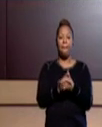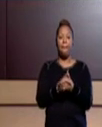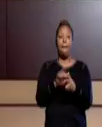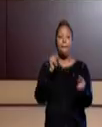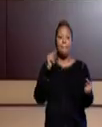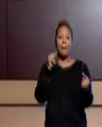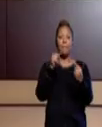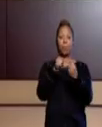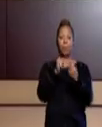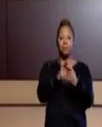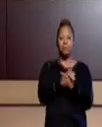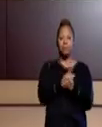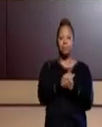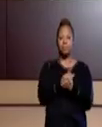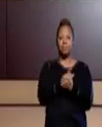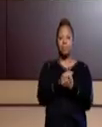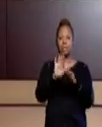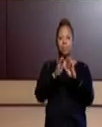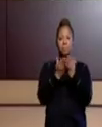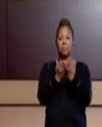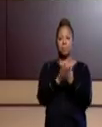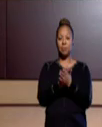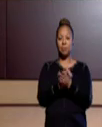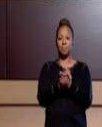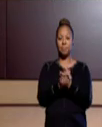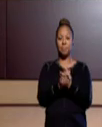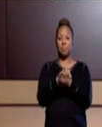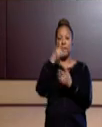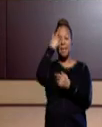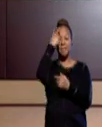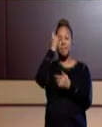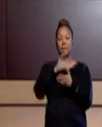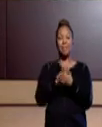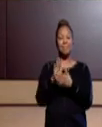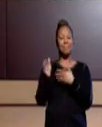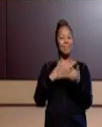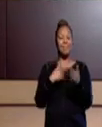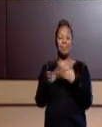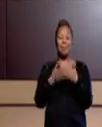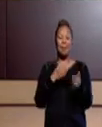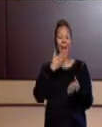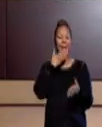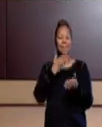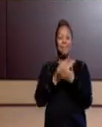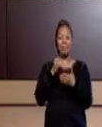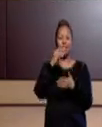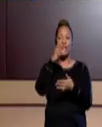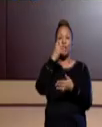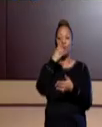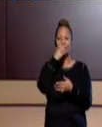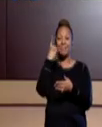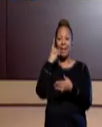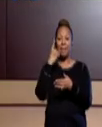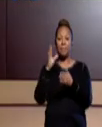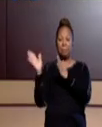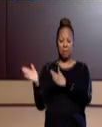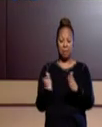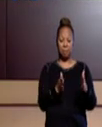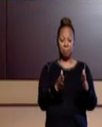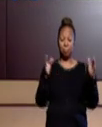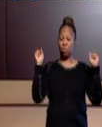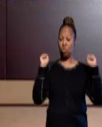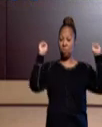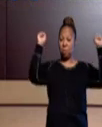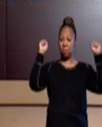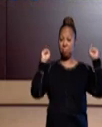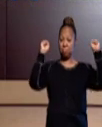point is with this book, and the reason I wrote this book is because I don't care how good your diet plan is. Come on. I don't care how good your trainer is